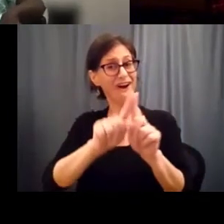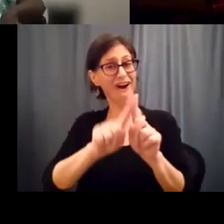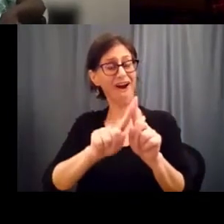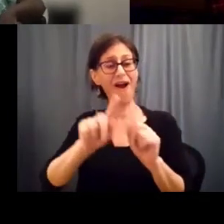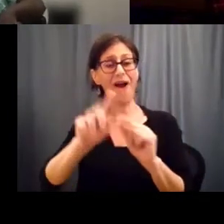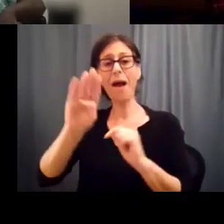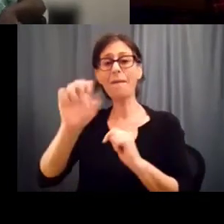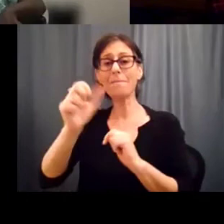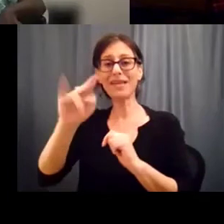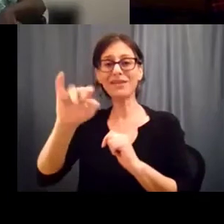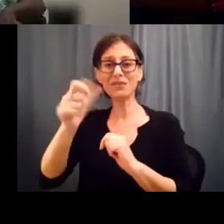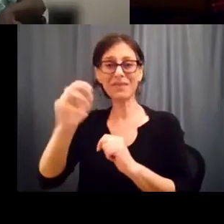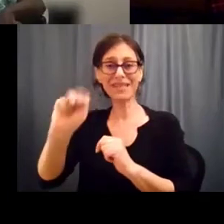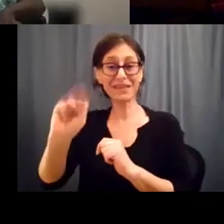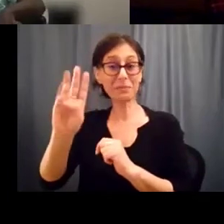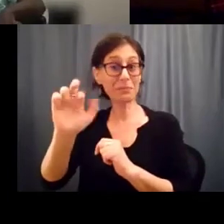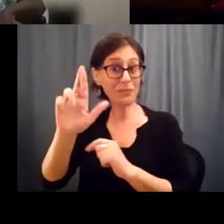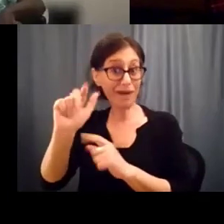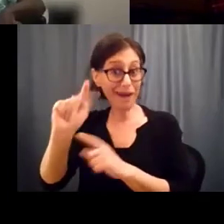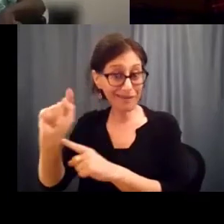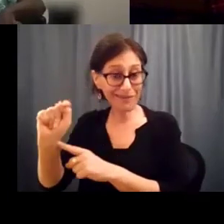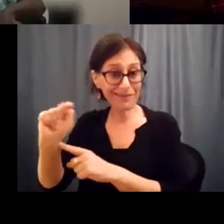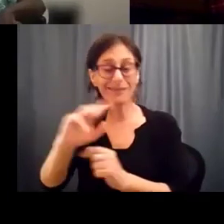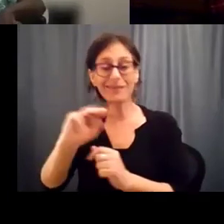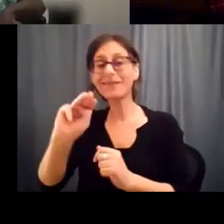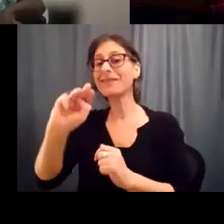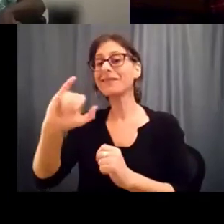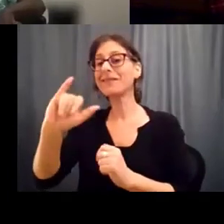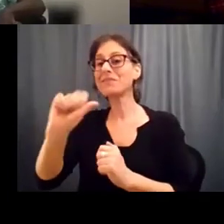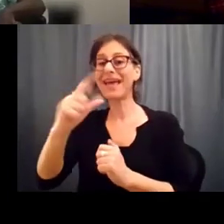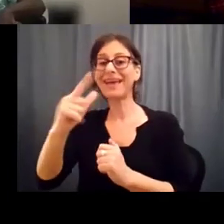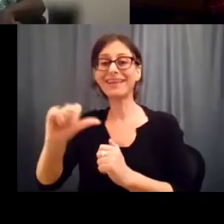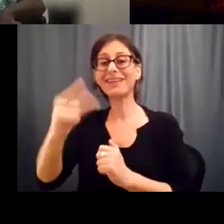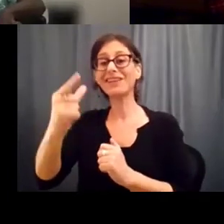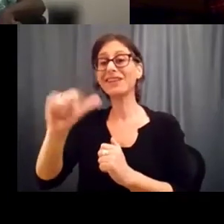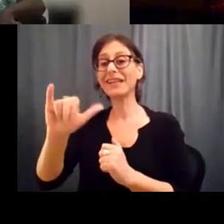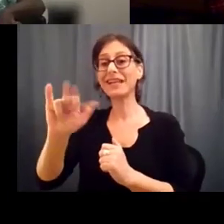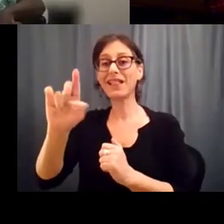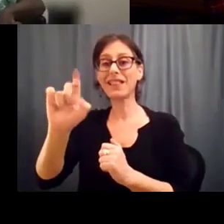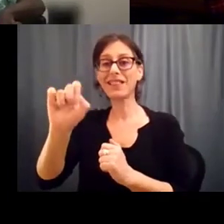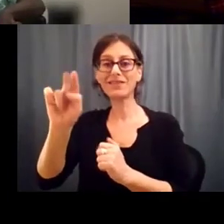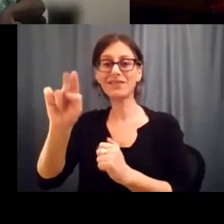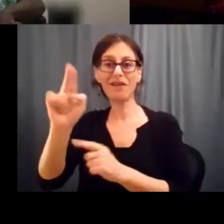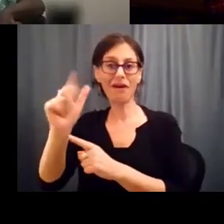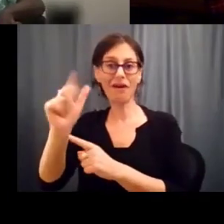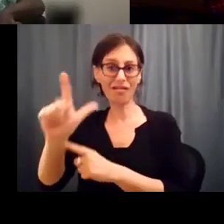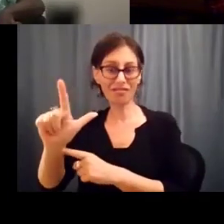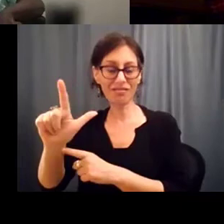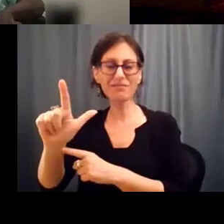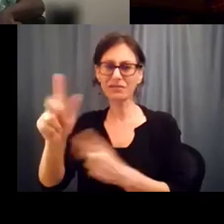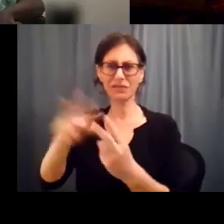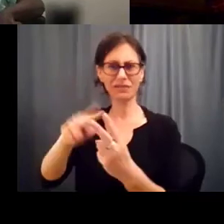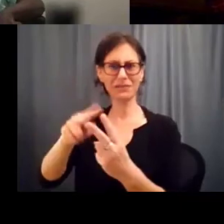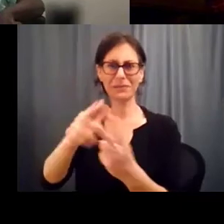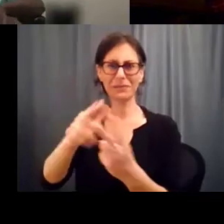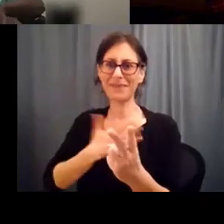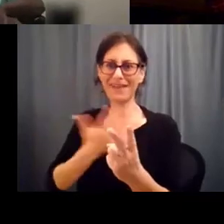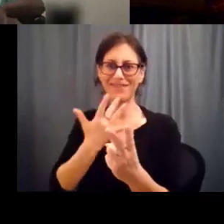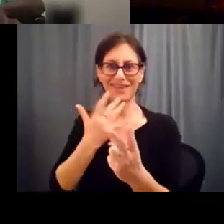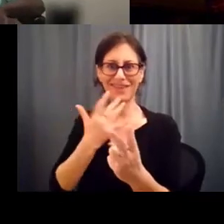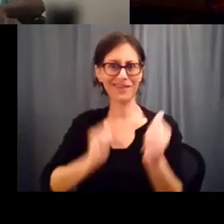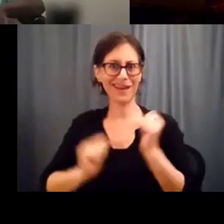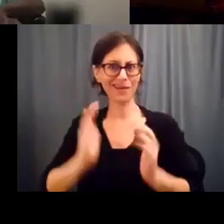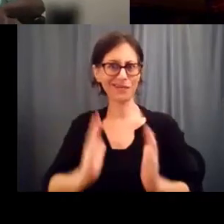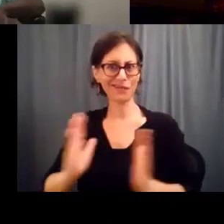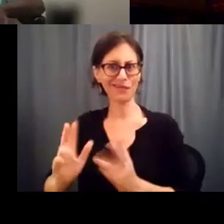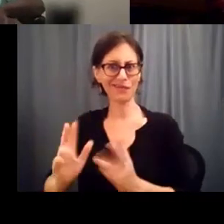Benjamin Bratt and Maggie Gyllenhaal, and I mean they're two of my favorite actors. And